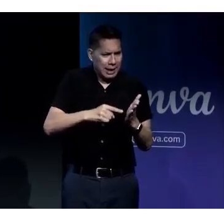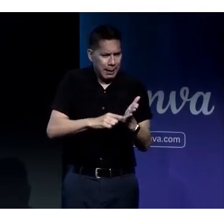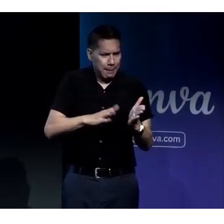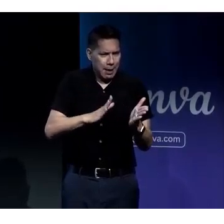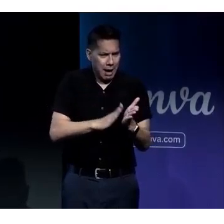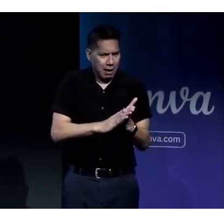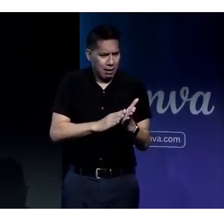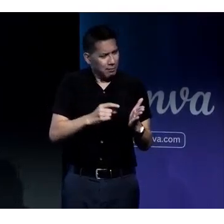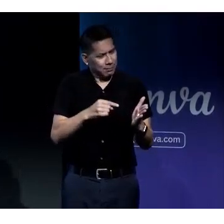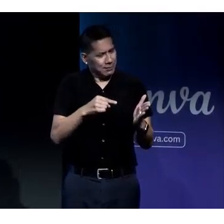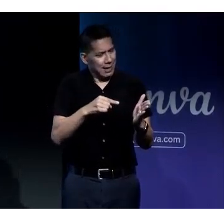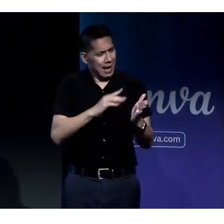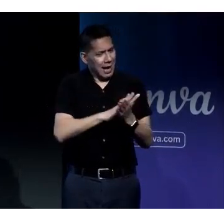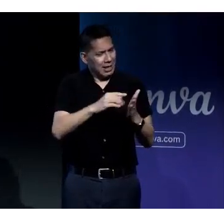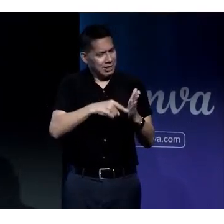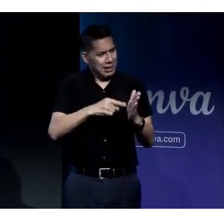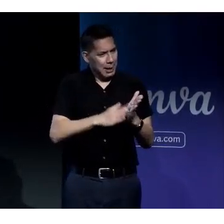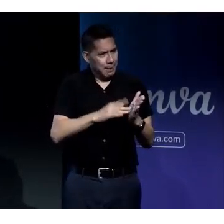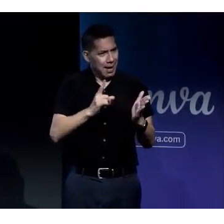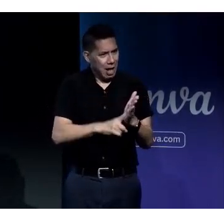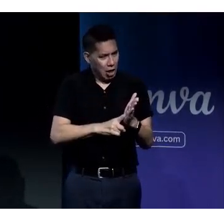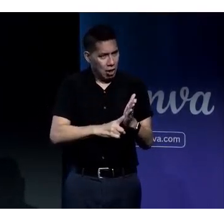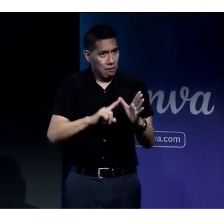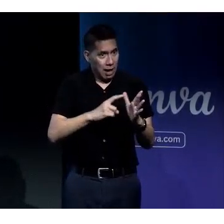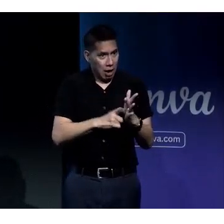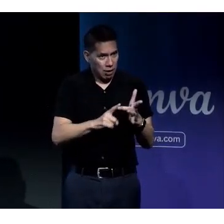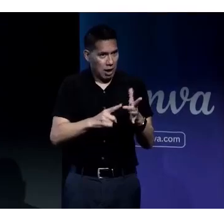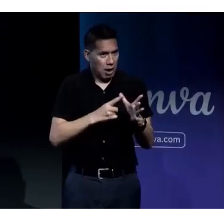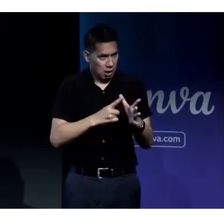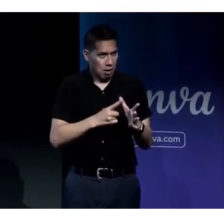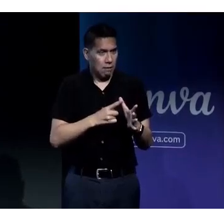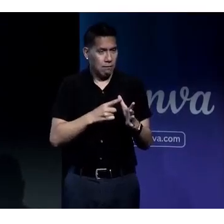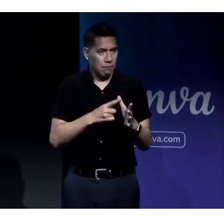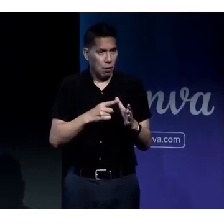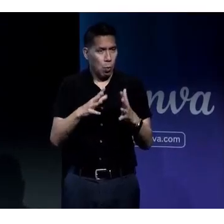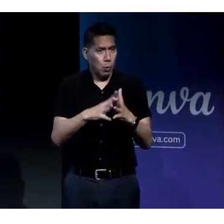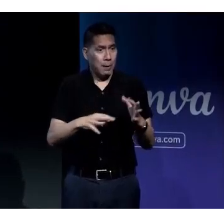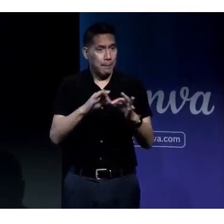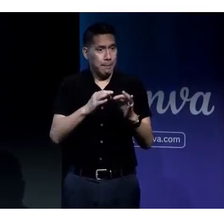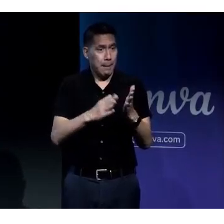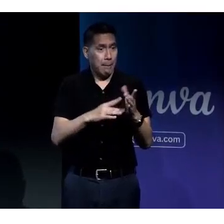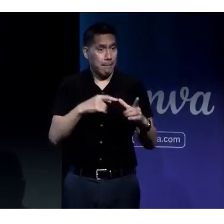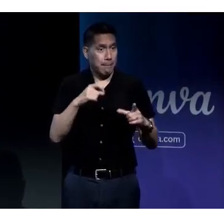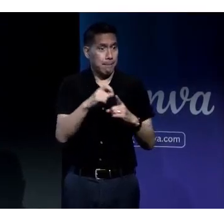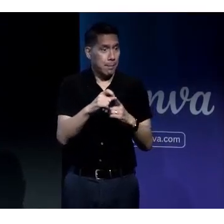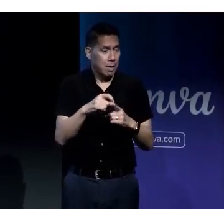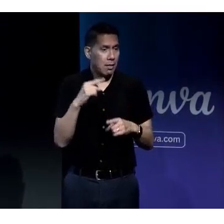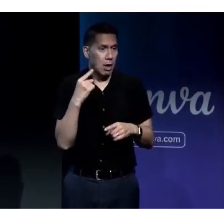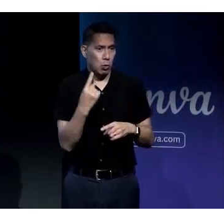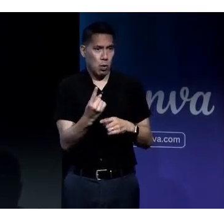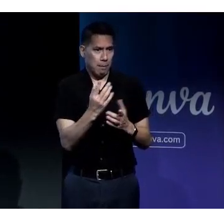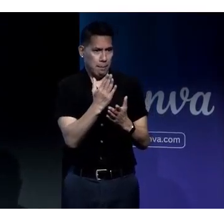or HTML accessibility API mappings. And that's one document of ARIA. Then there's the name